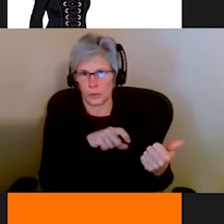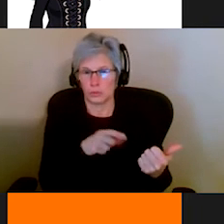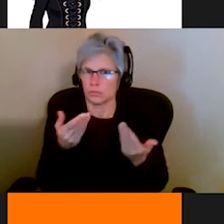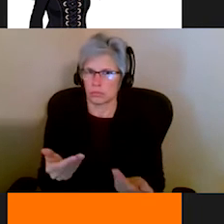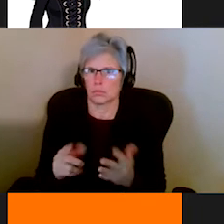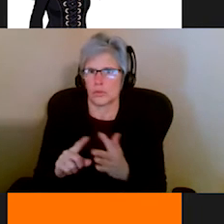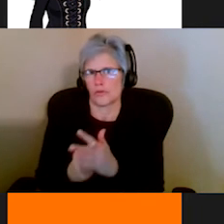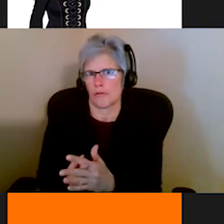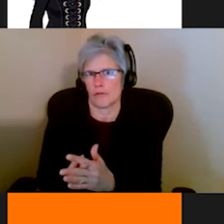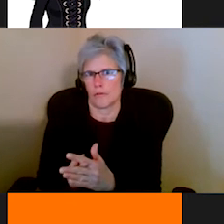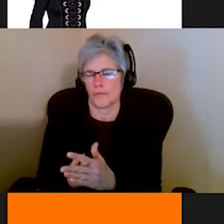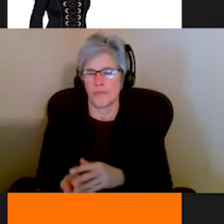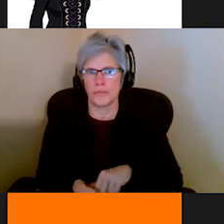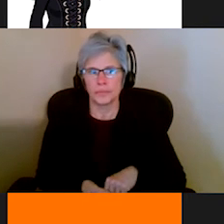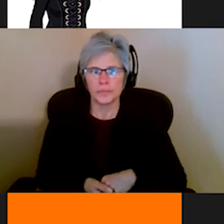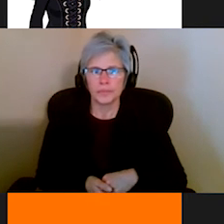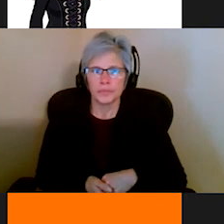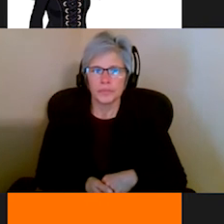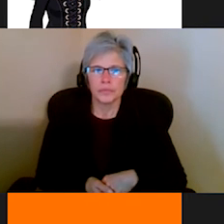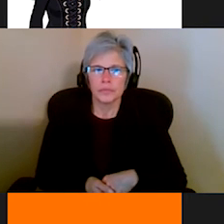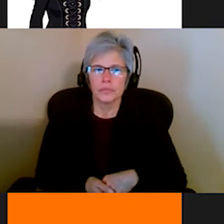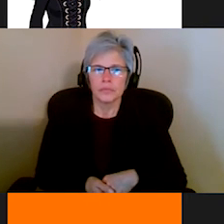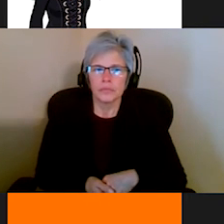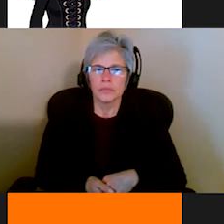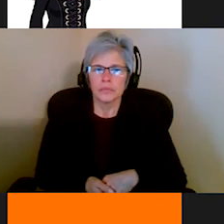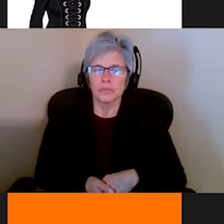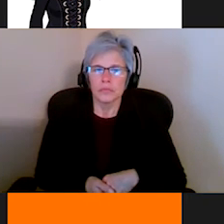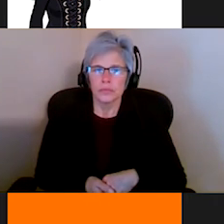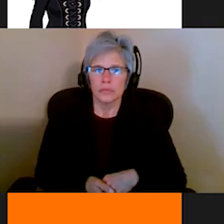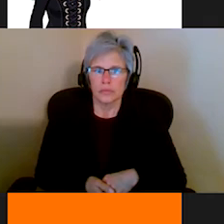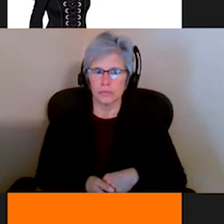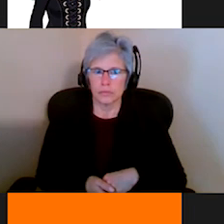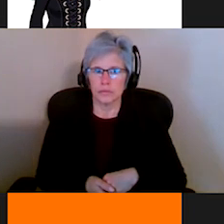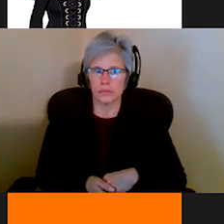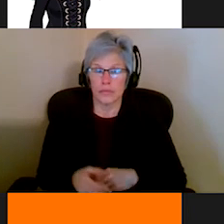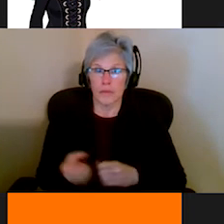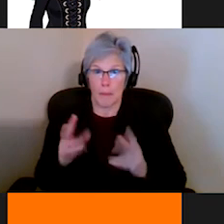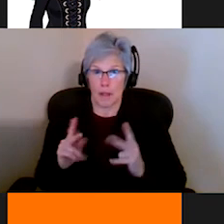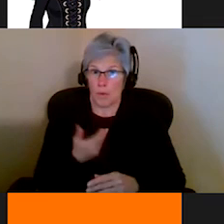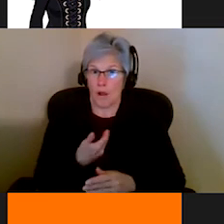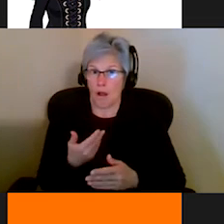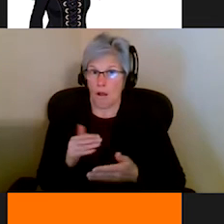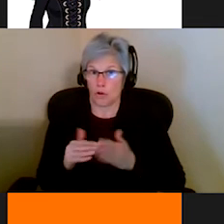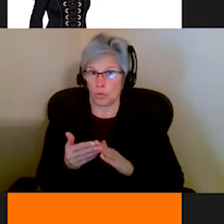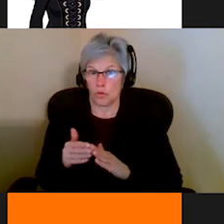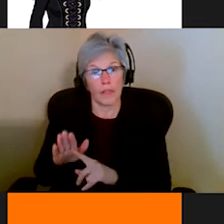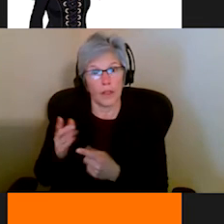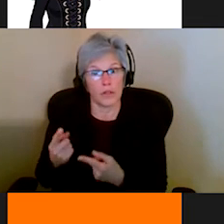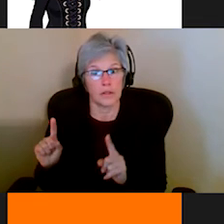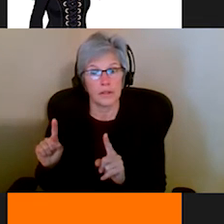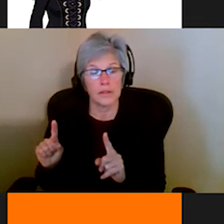little bit of the success that we may see from a lot of people in our community is from